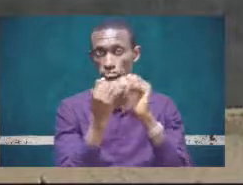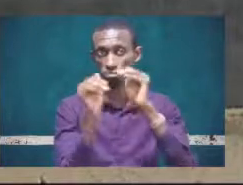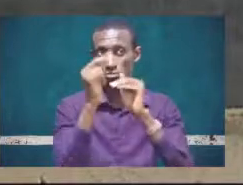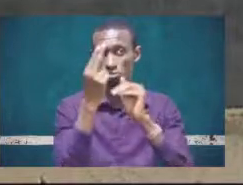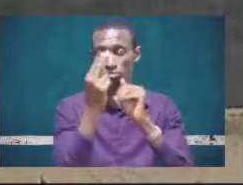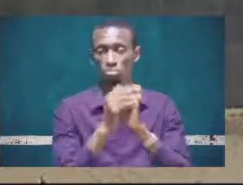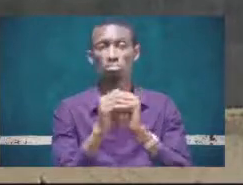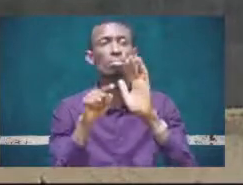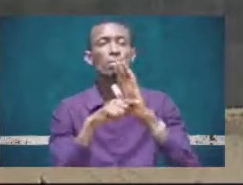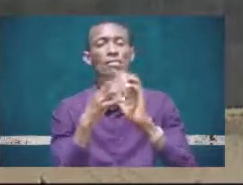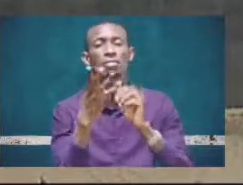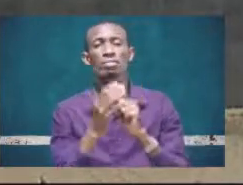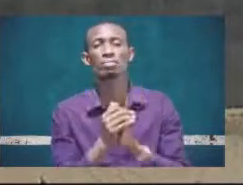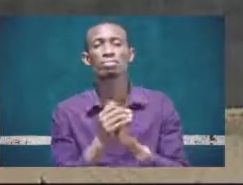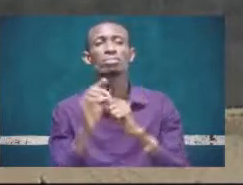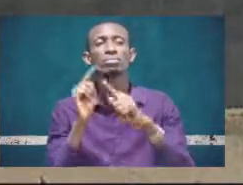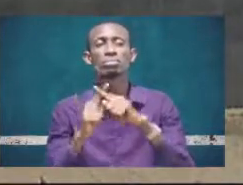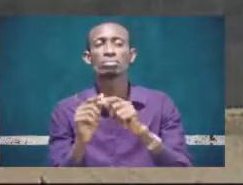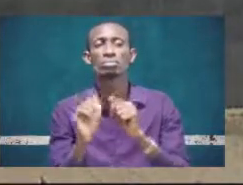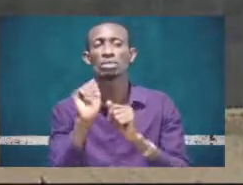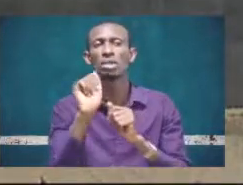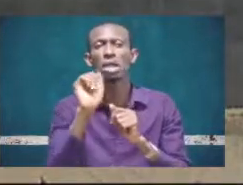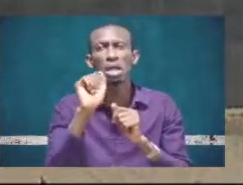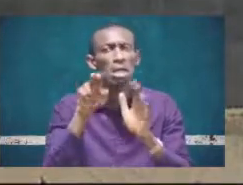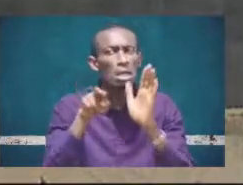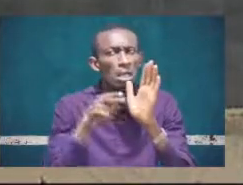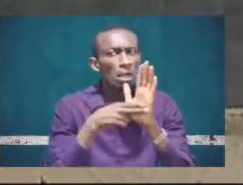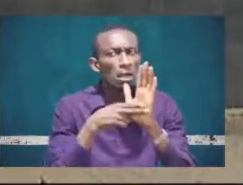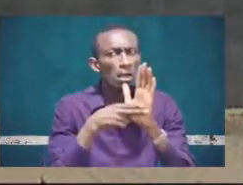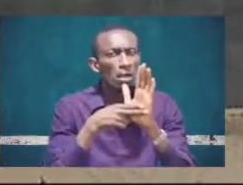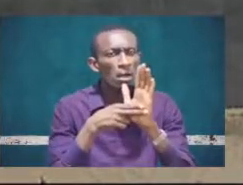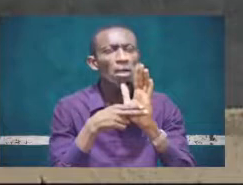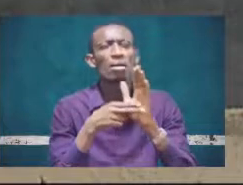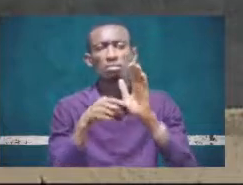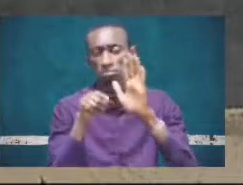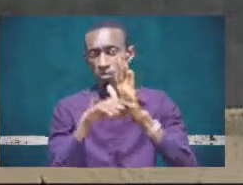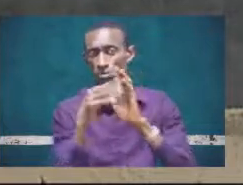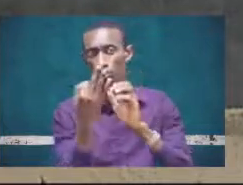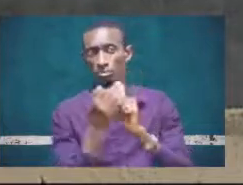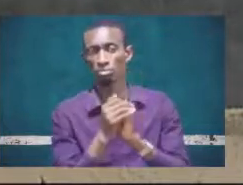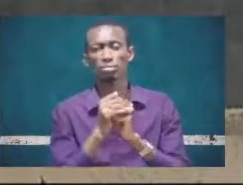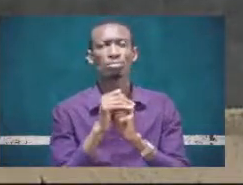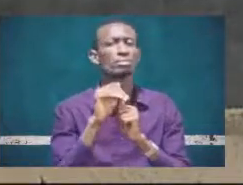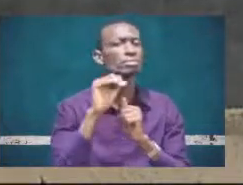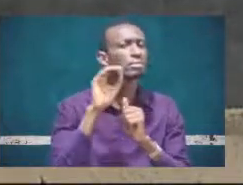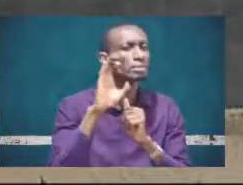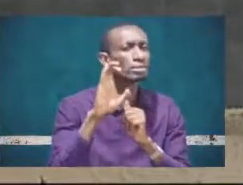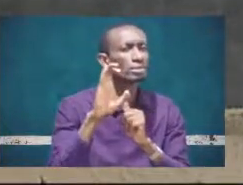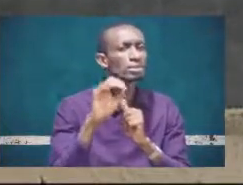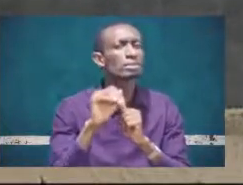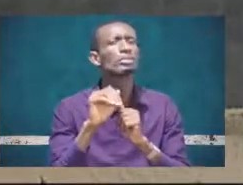minus 4 times a is equal to minus 3, then times c, minus